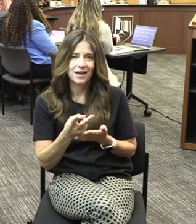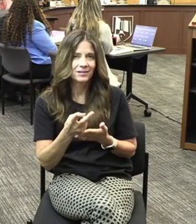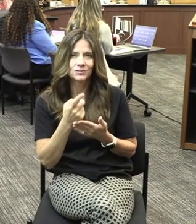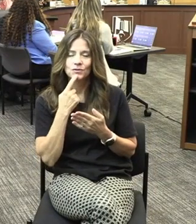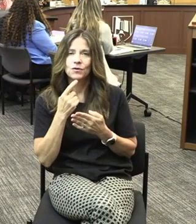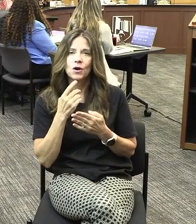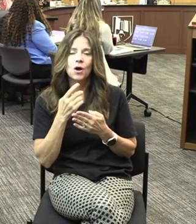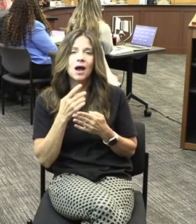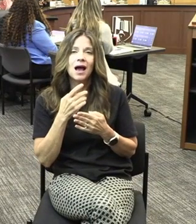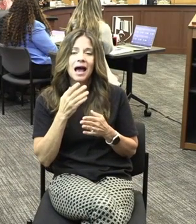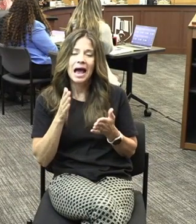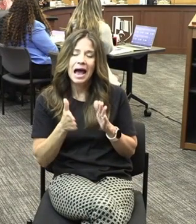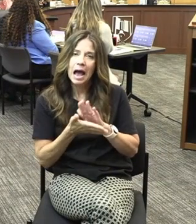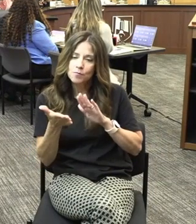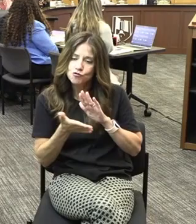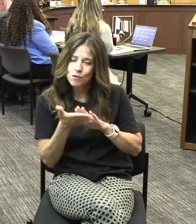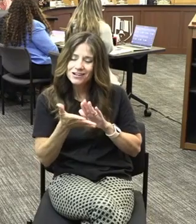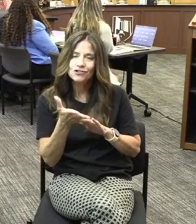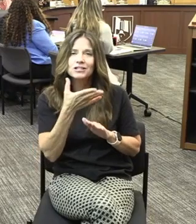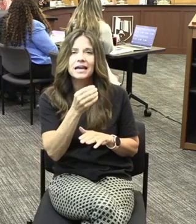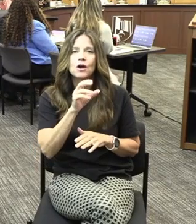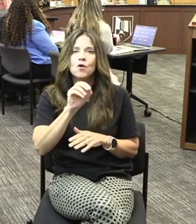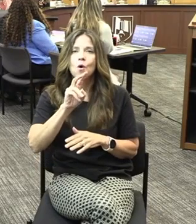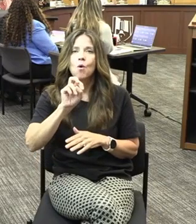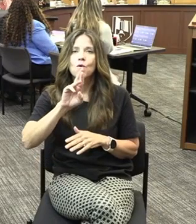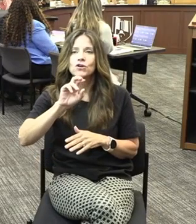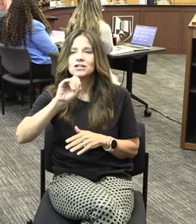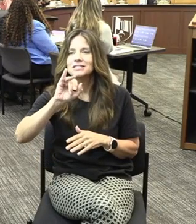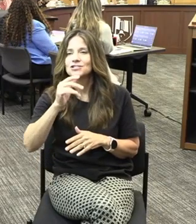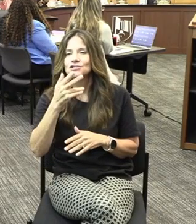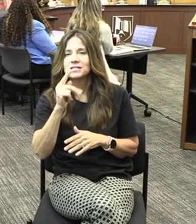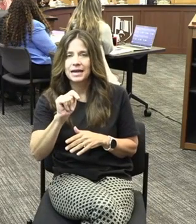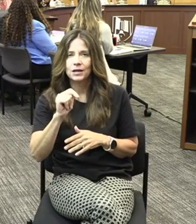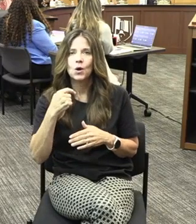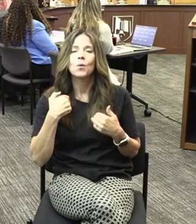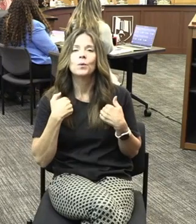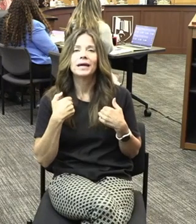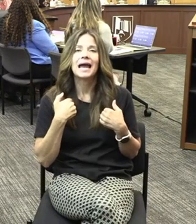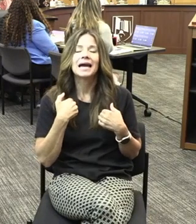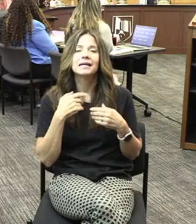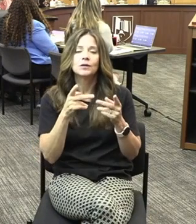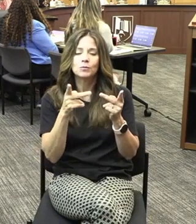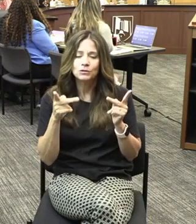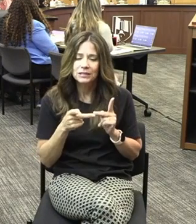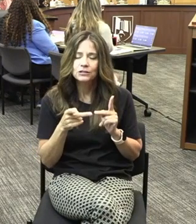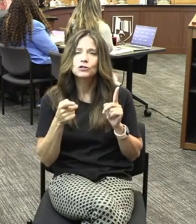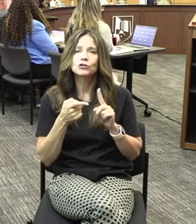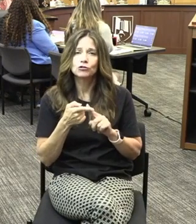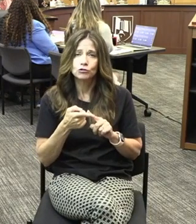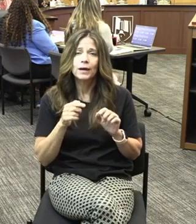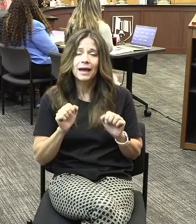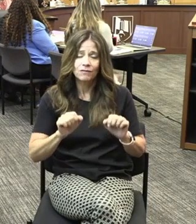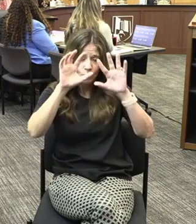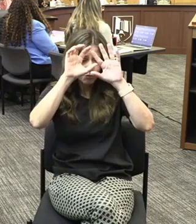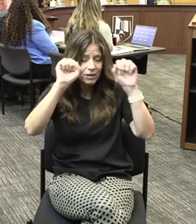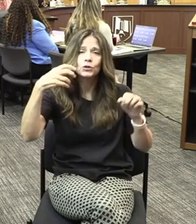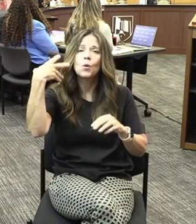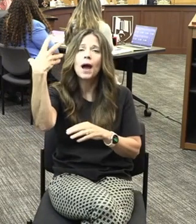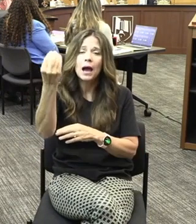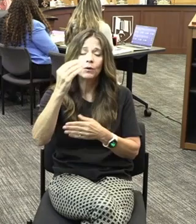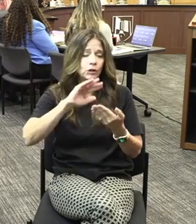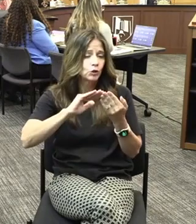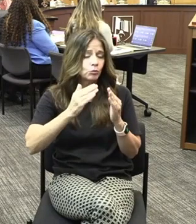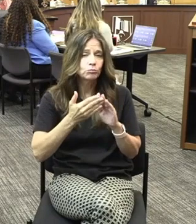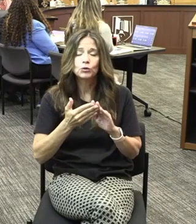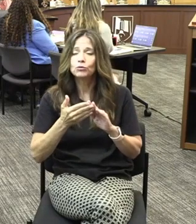versus operations. This board created the EVP position to enable our president to go out into the community and interact